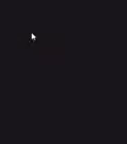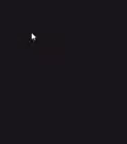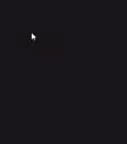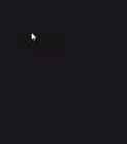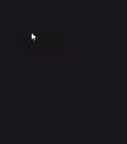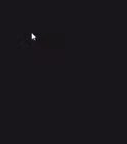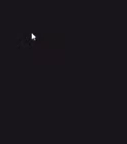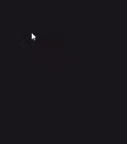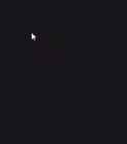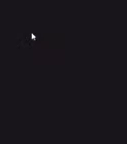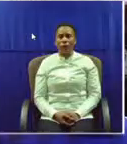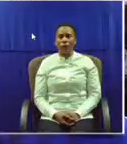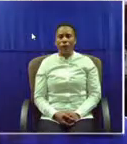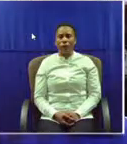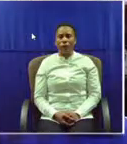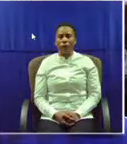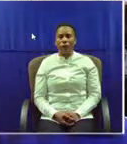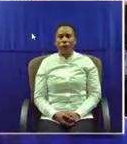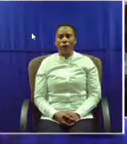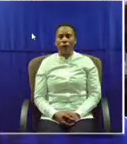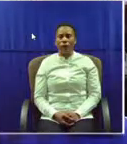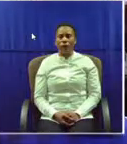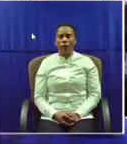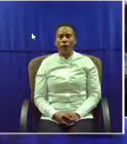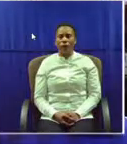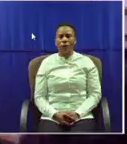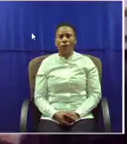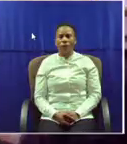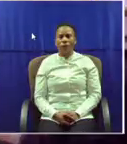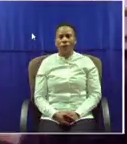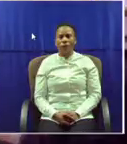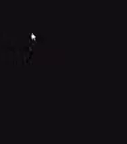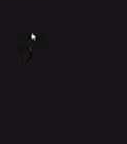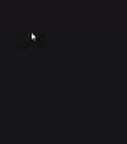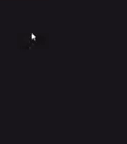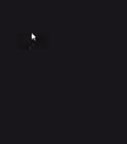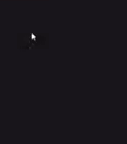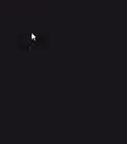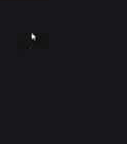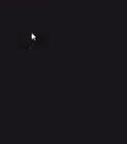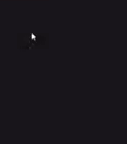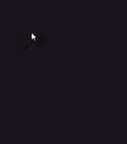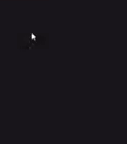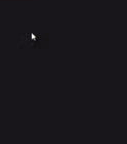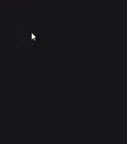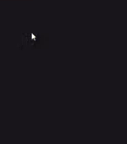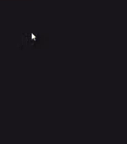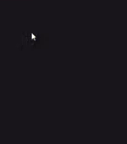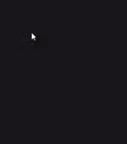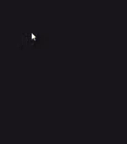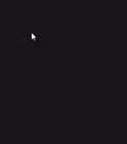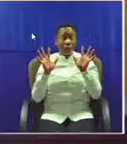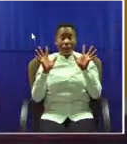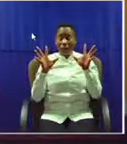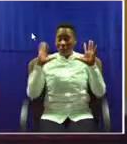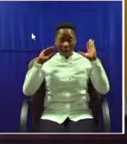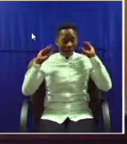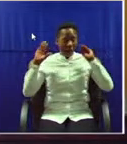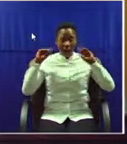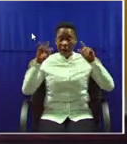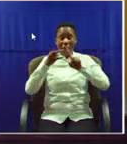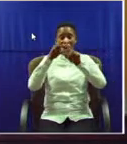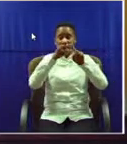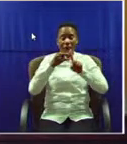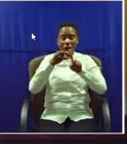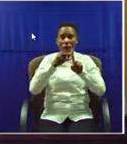unfair. The virtual platform is part of parliament. Can we be recognized? Parliamentary protection services touch